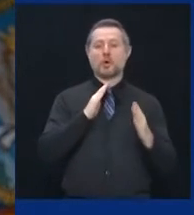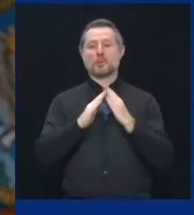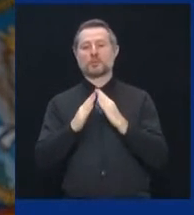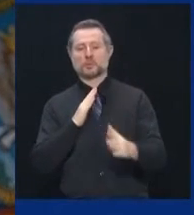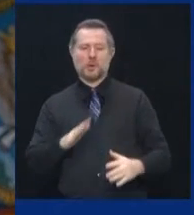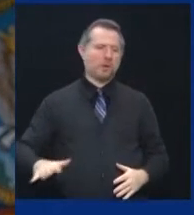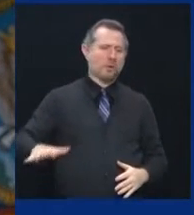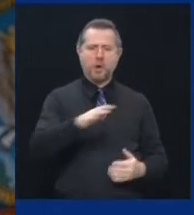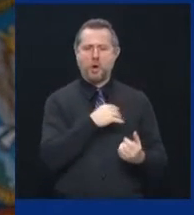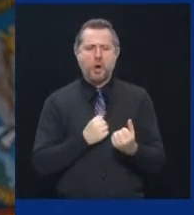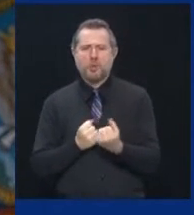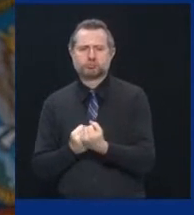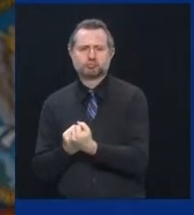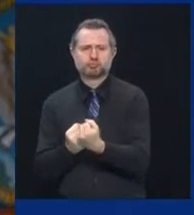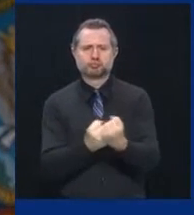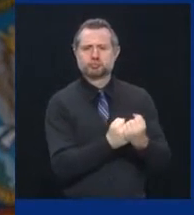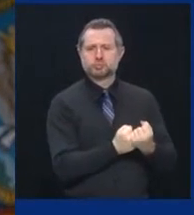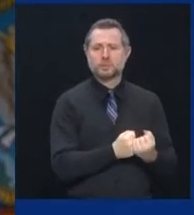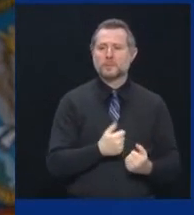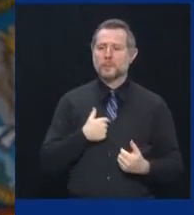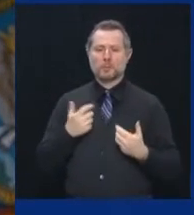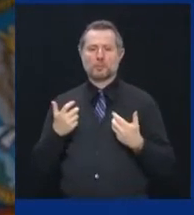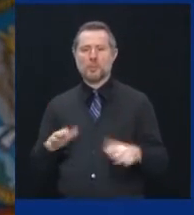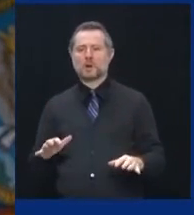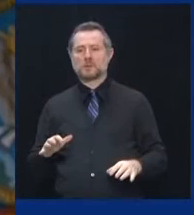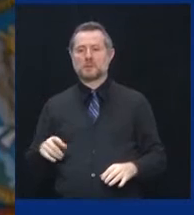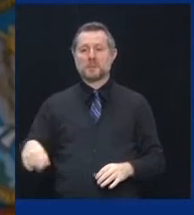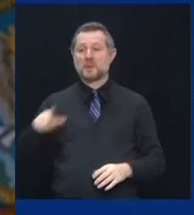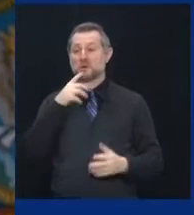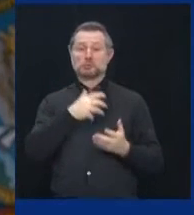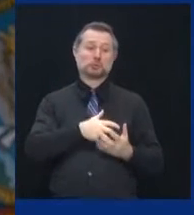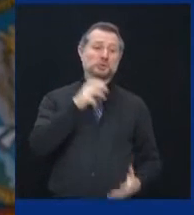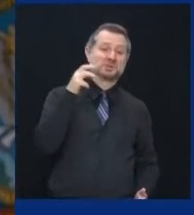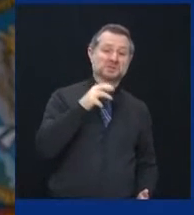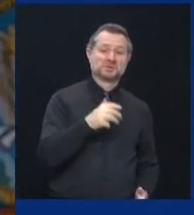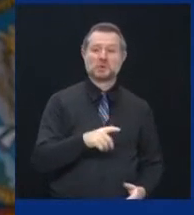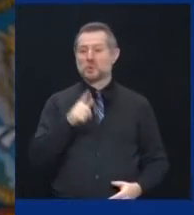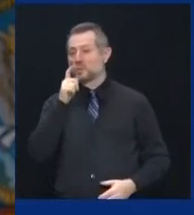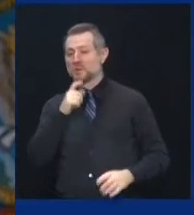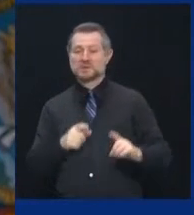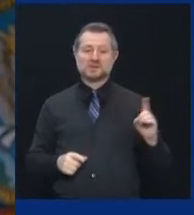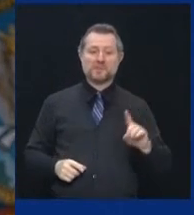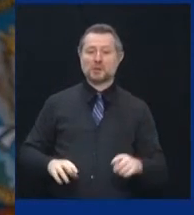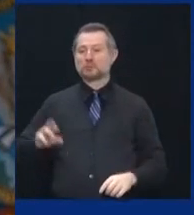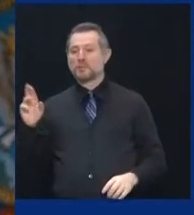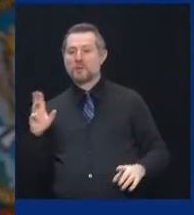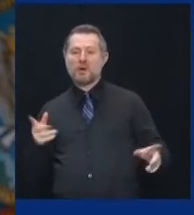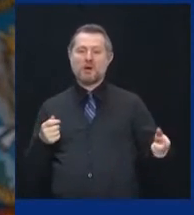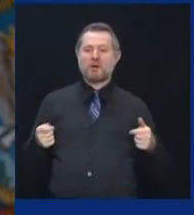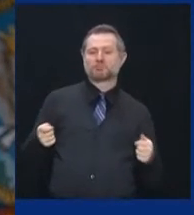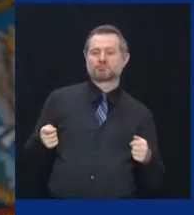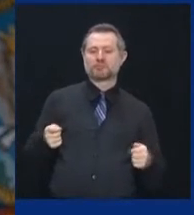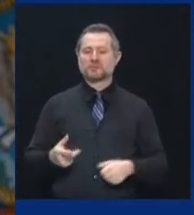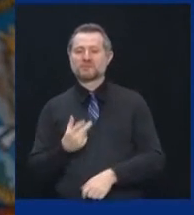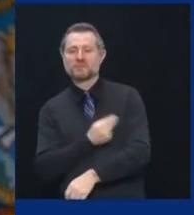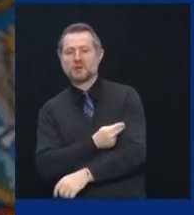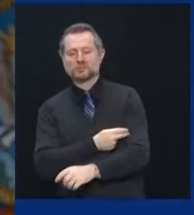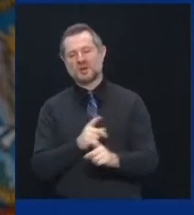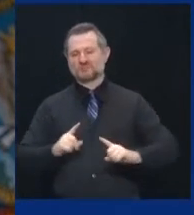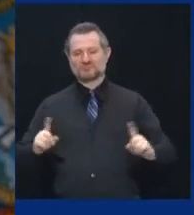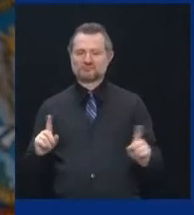not allow politics or wealth to dictate the distribution of this life-saving